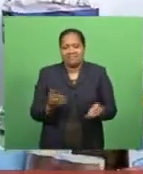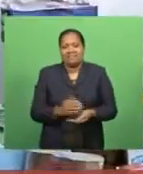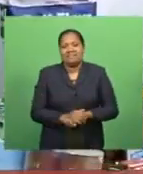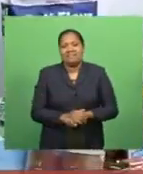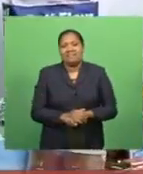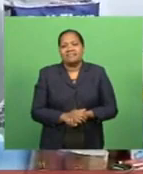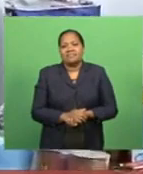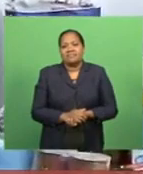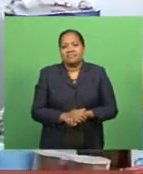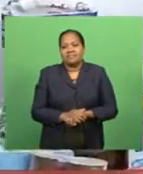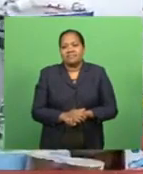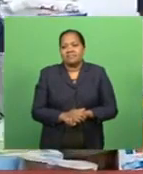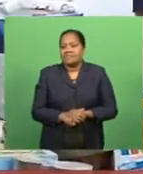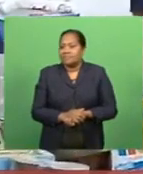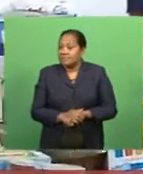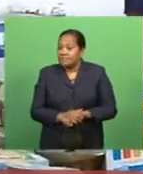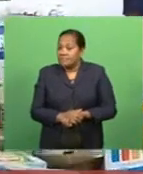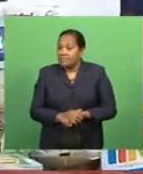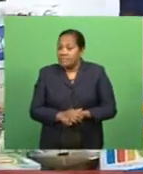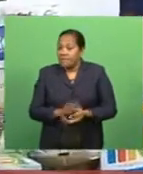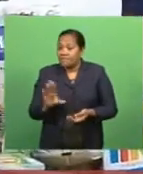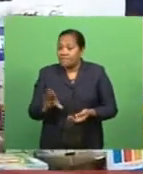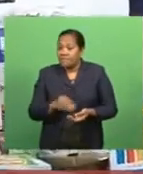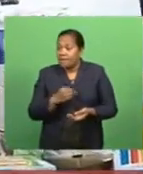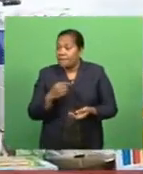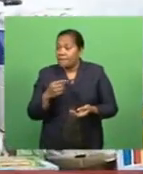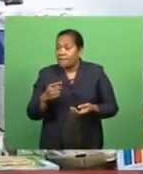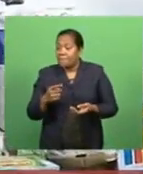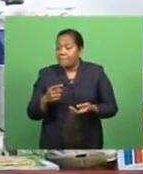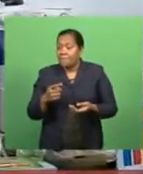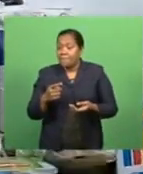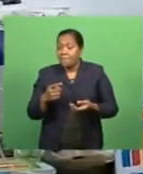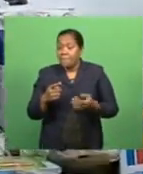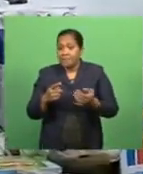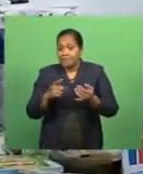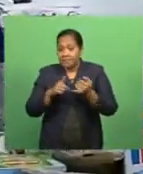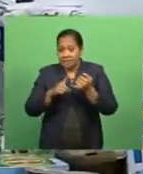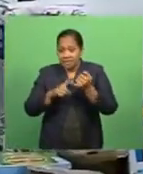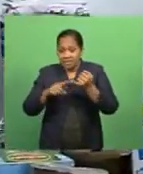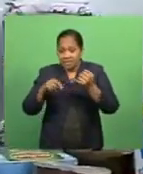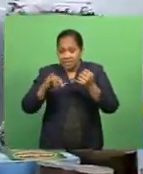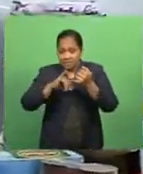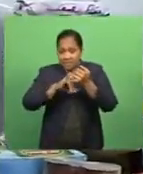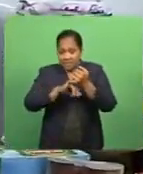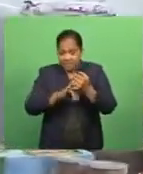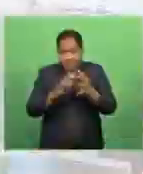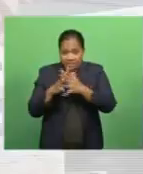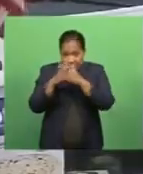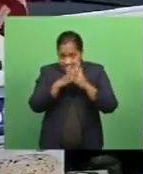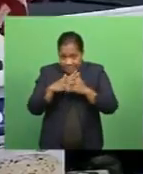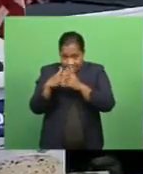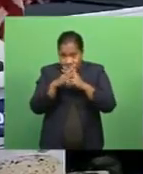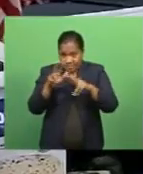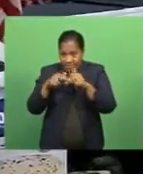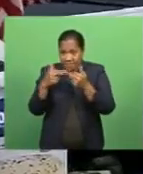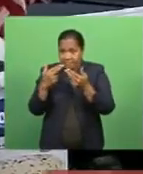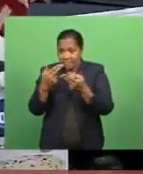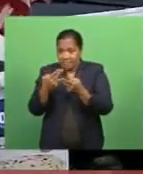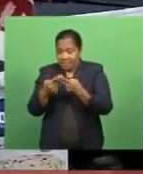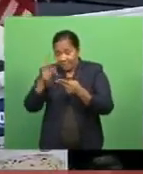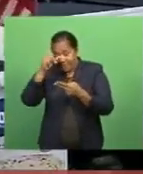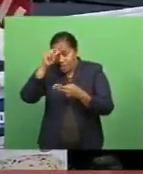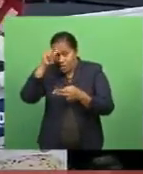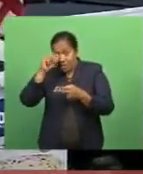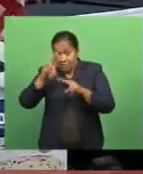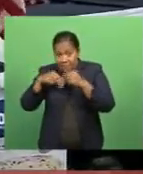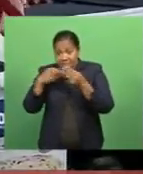From the United States Embassy family to our Fijian family, our Sole Rock. We would like to show our